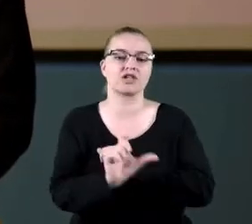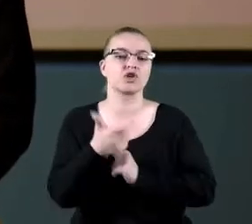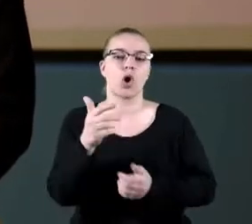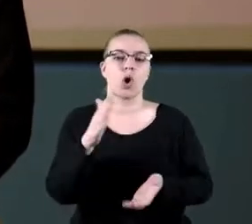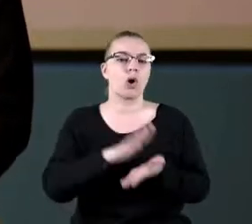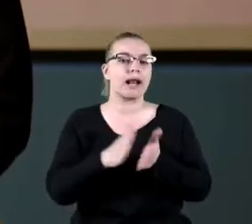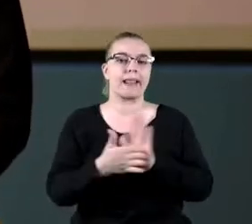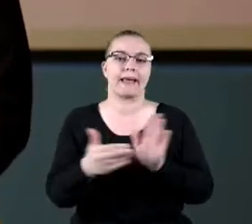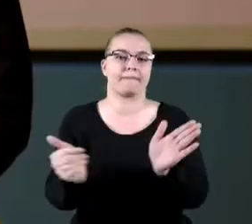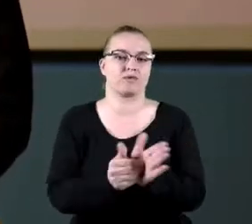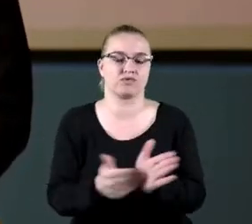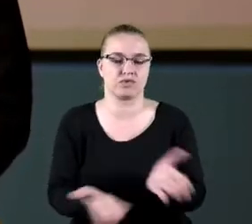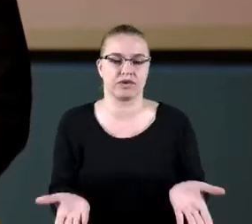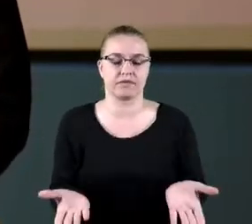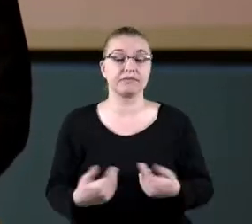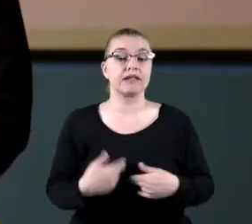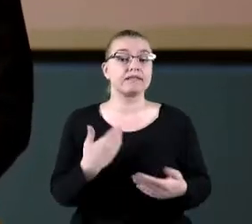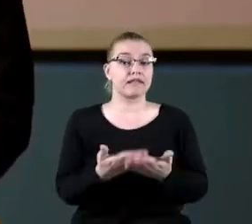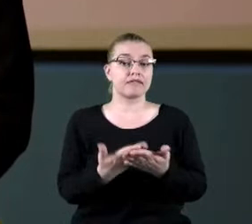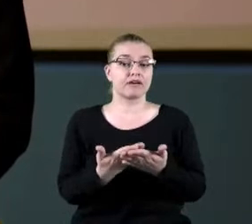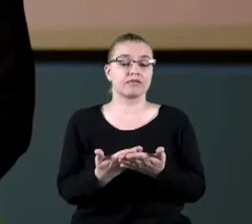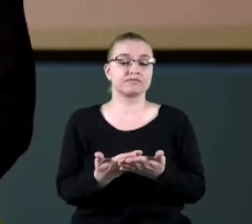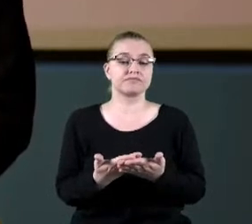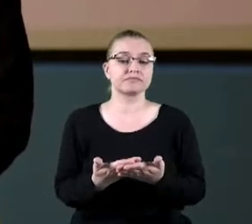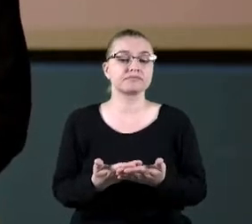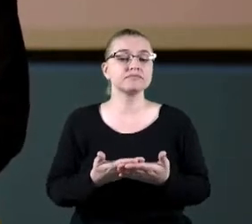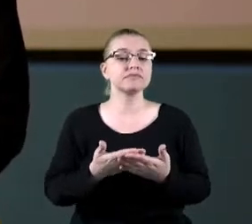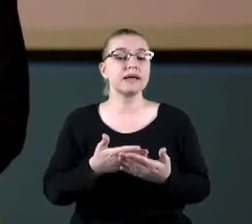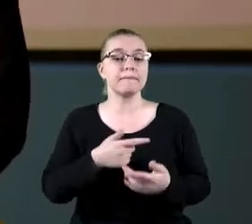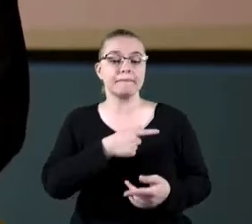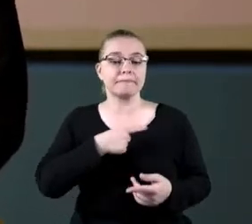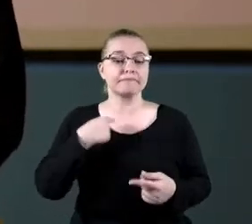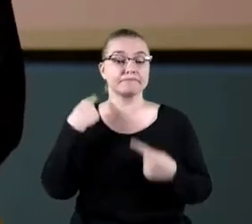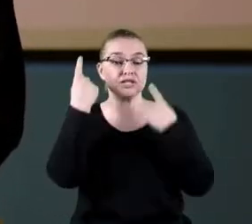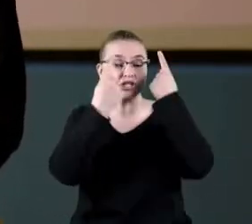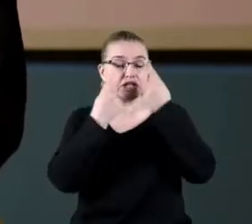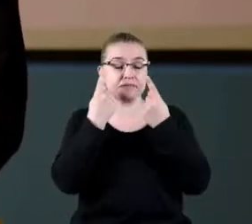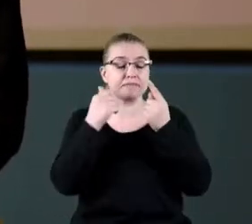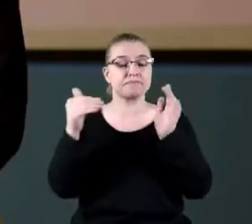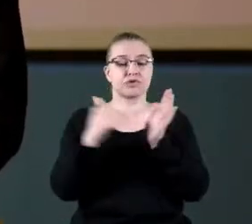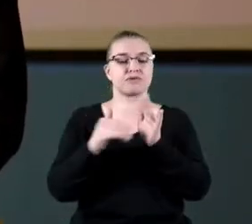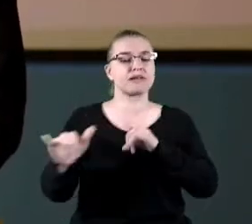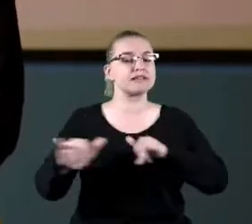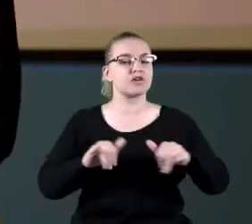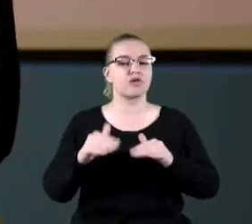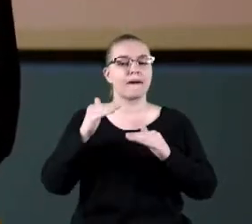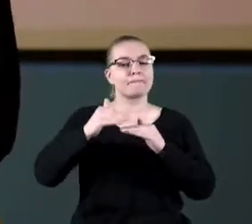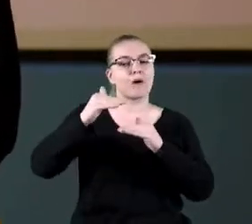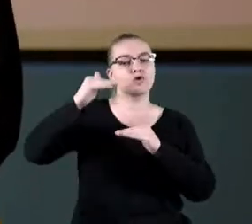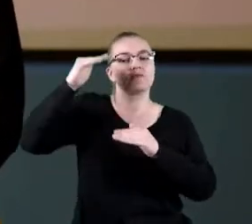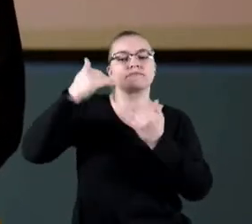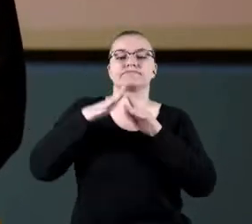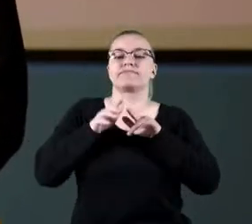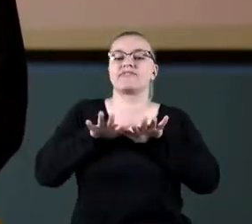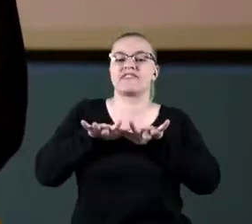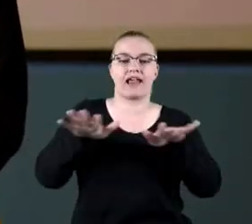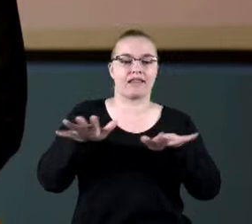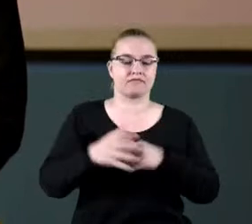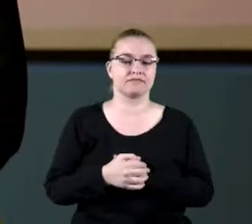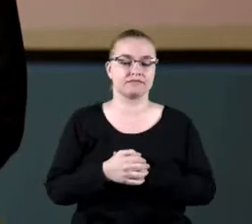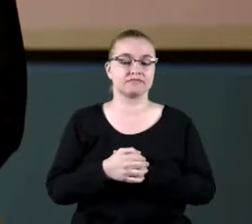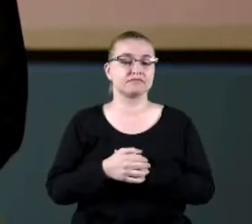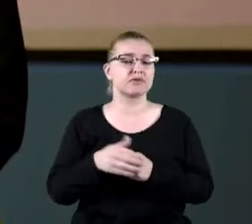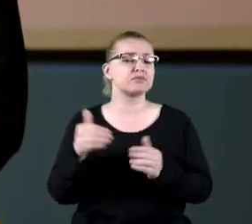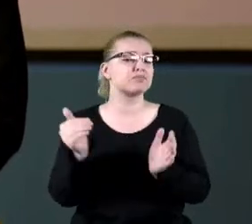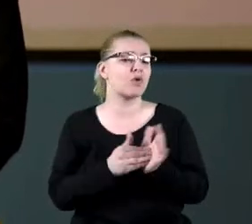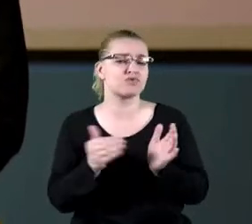in favor of the multi-level governance. A new approach is needed to cover non-economic value, to